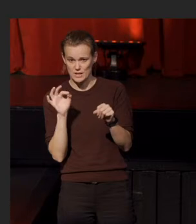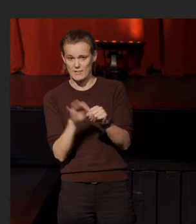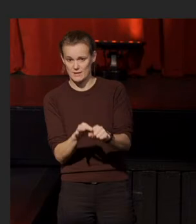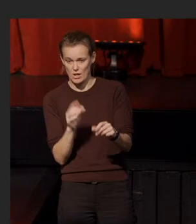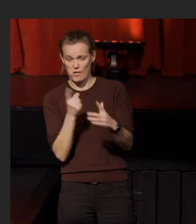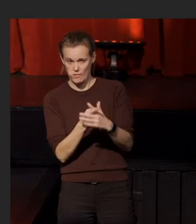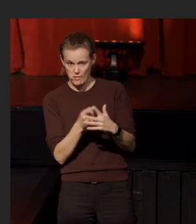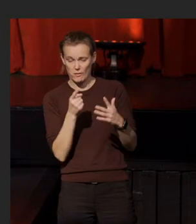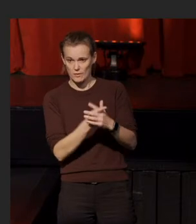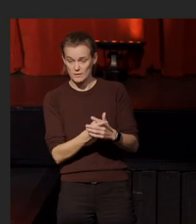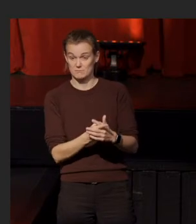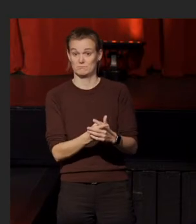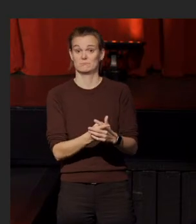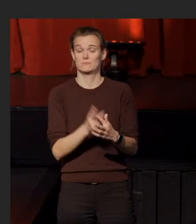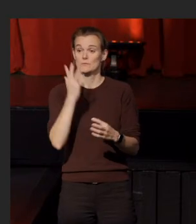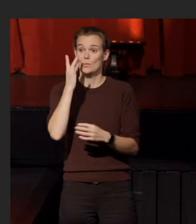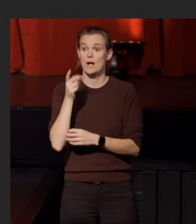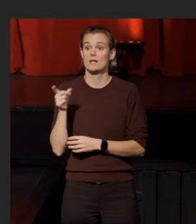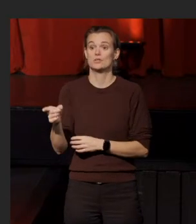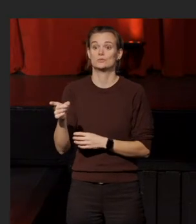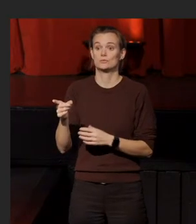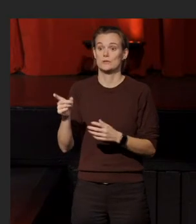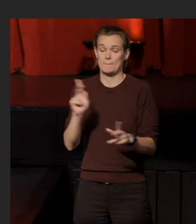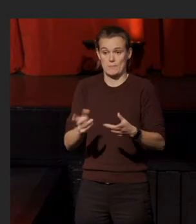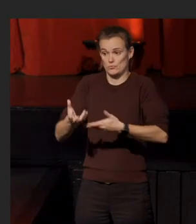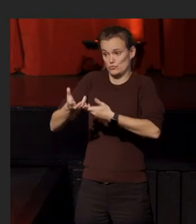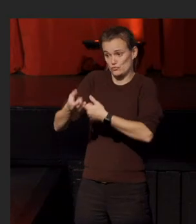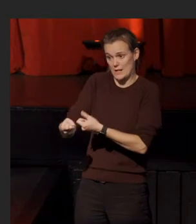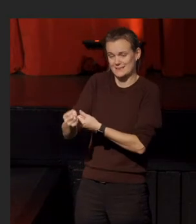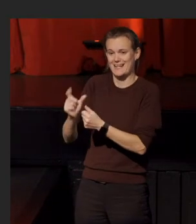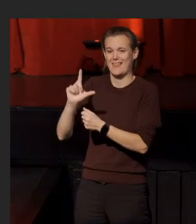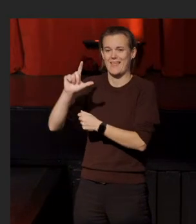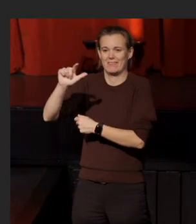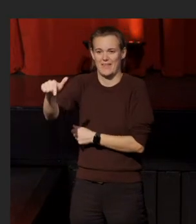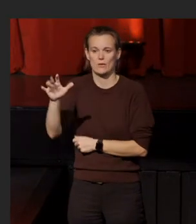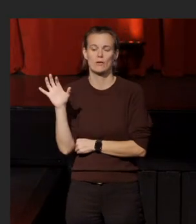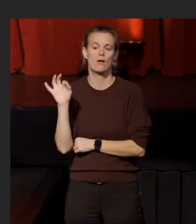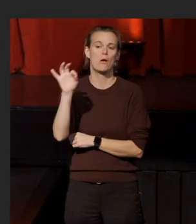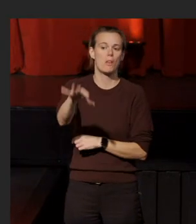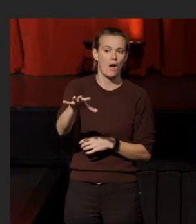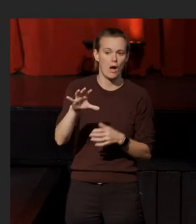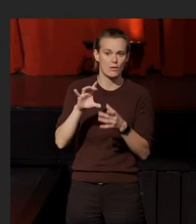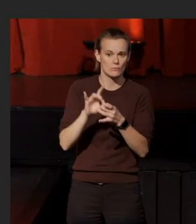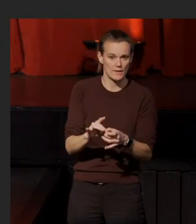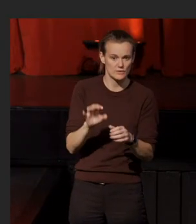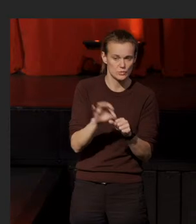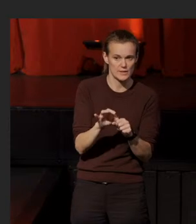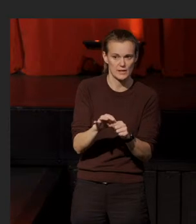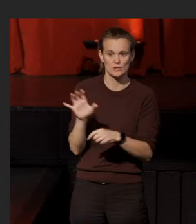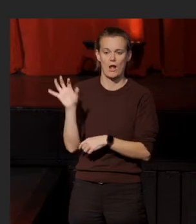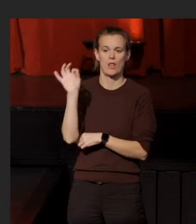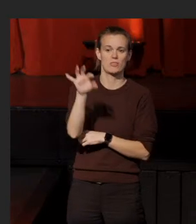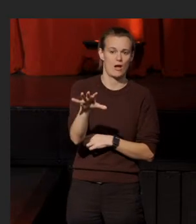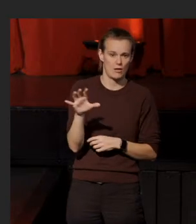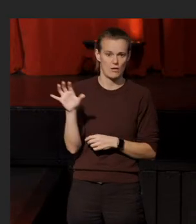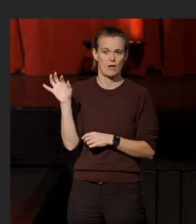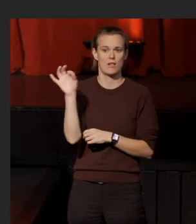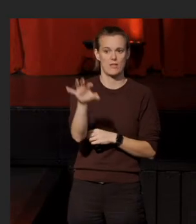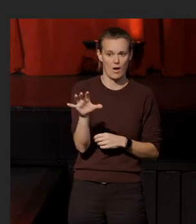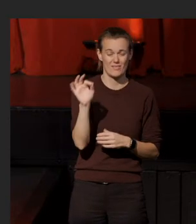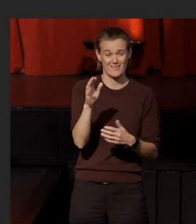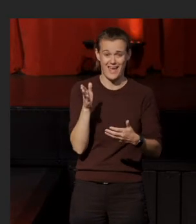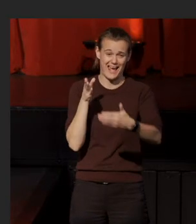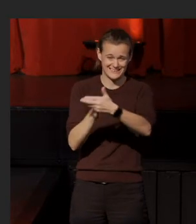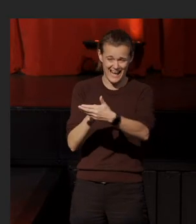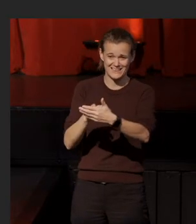so that she then later could start to insinuate content in that would be that would undercut the election of Hillary Clinton. To your question